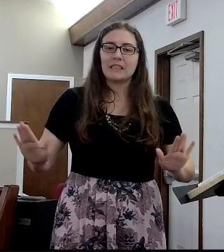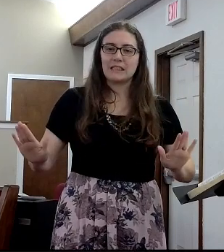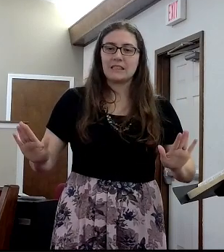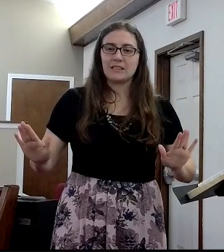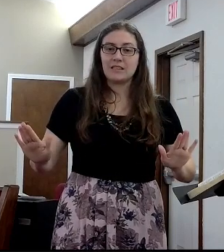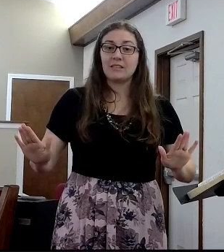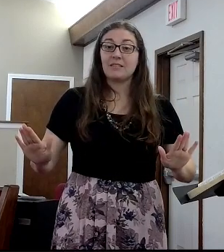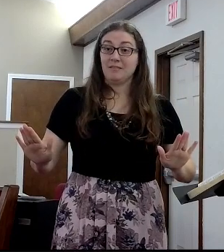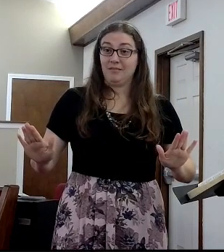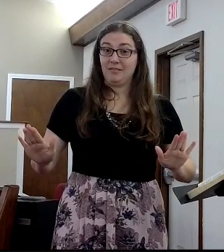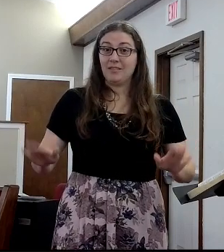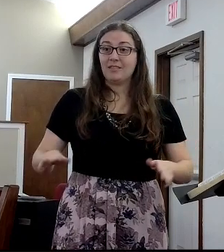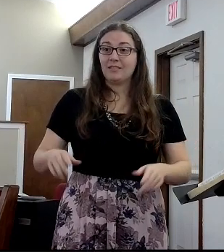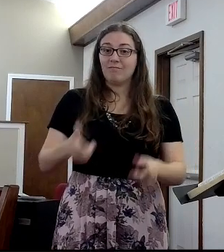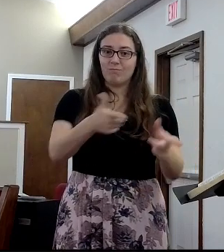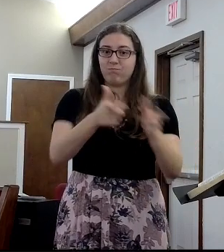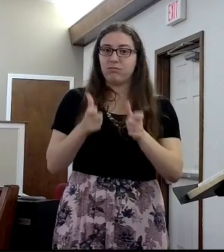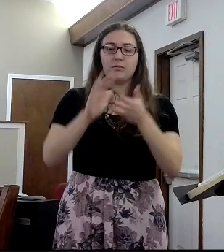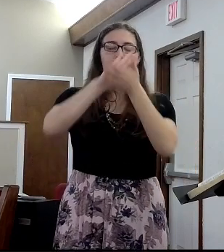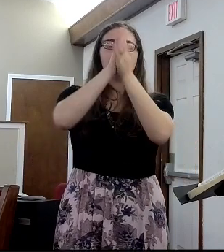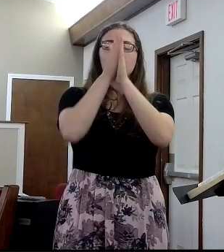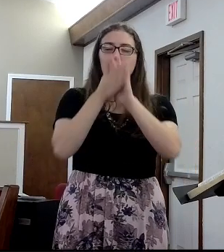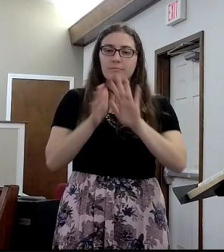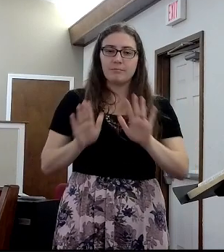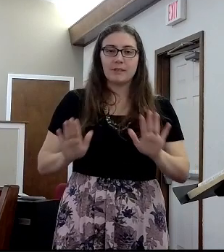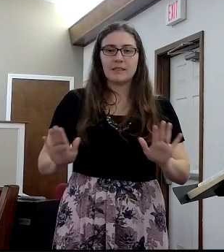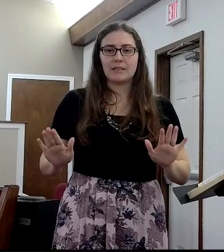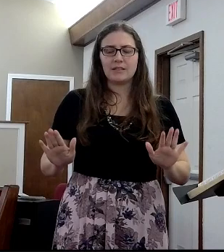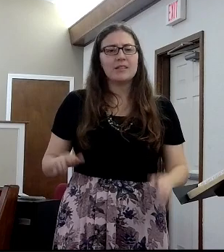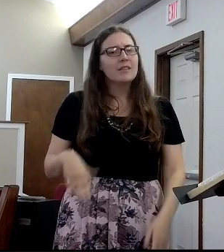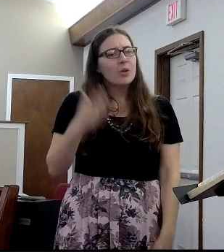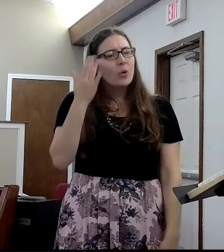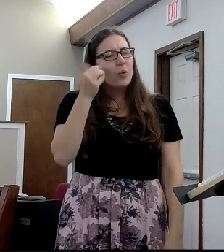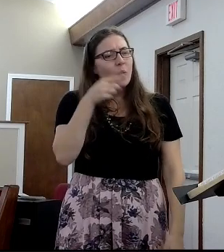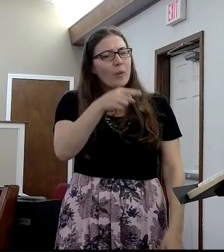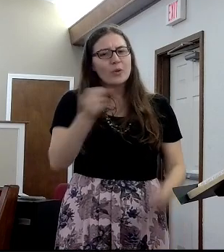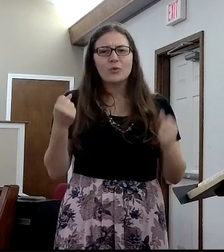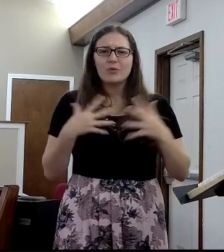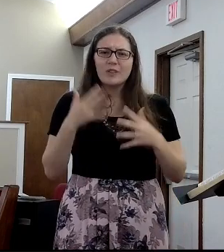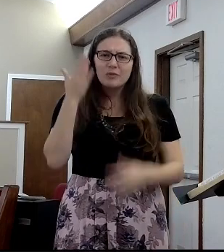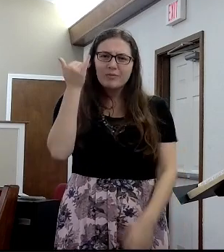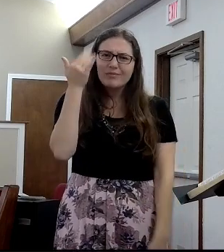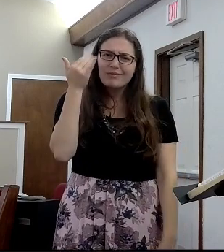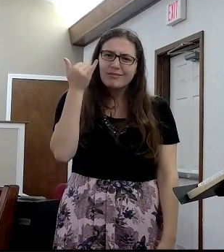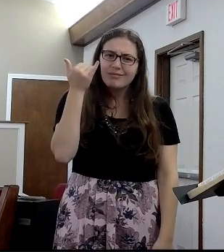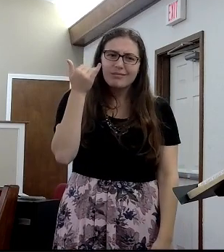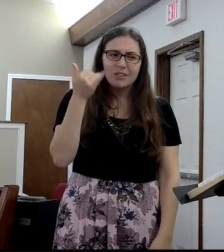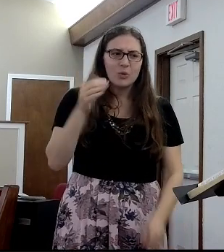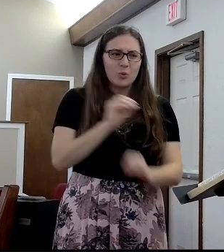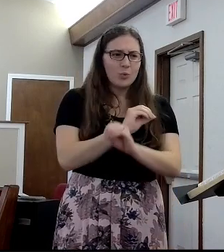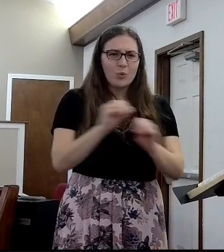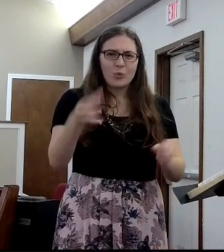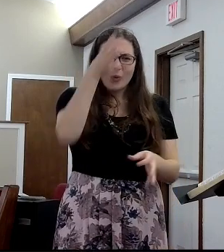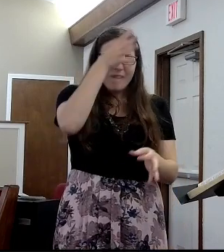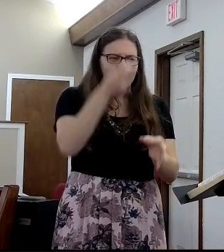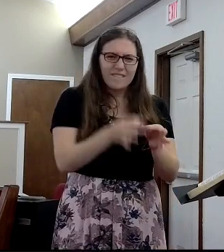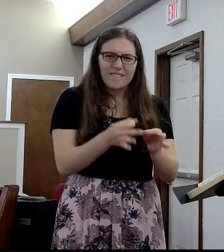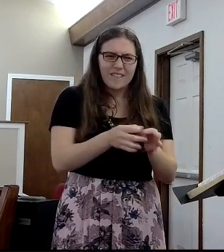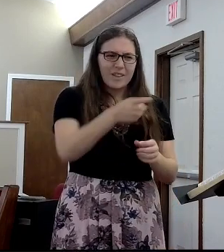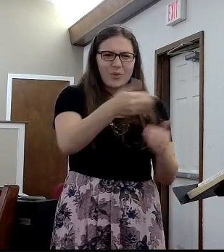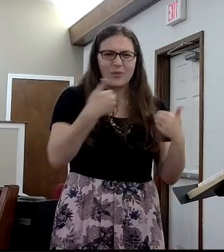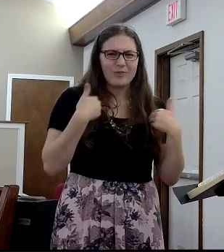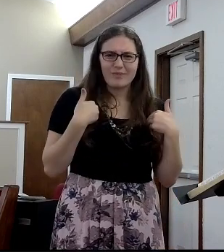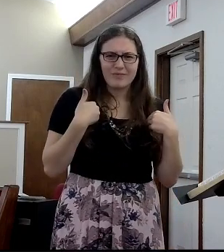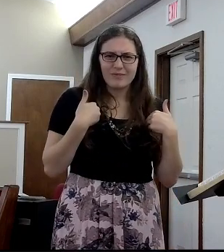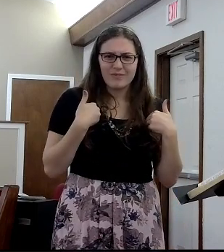be still. And the wind ceased, and there was a great calm. And he said unto them, Why are ye so fearful?